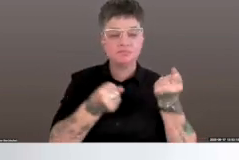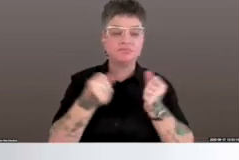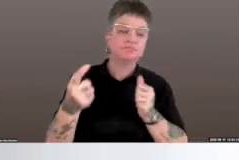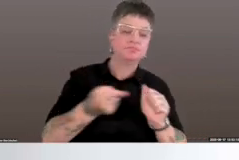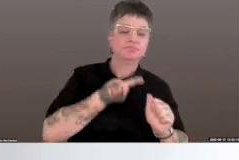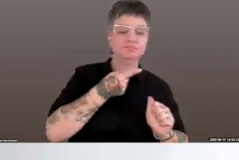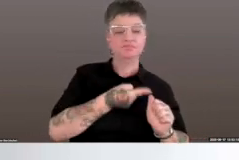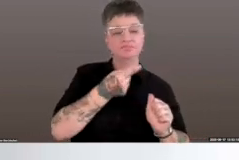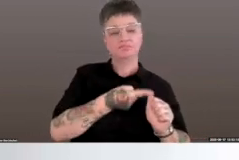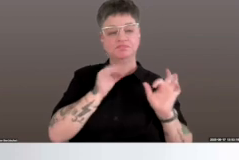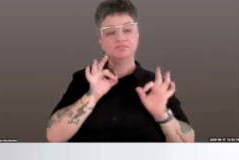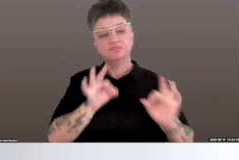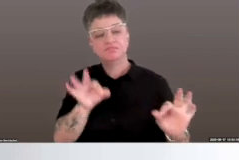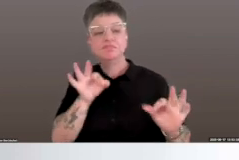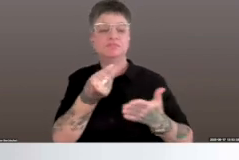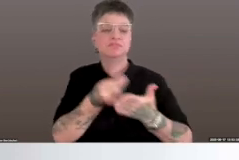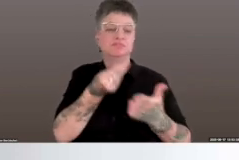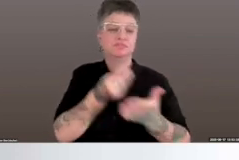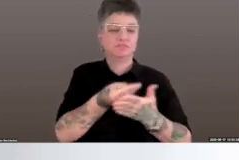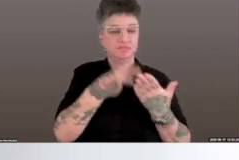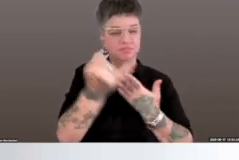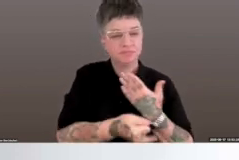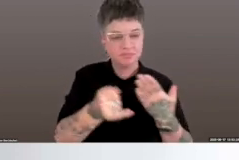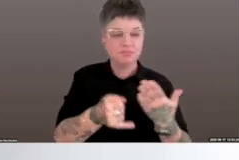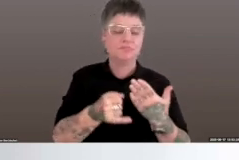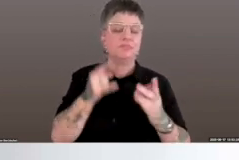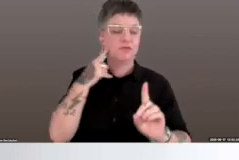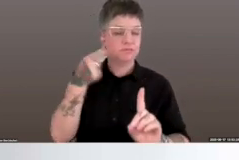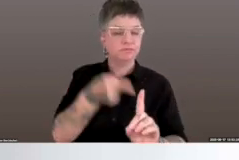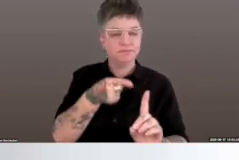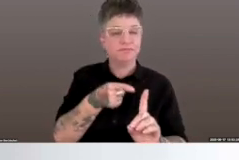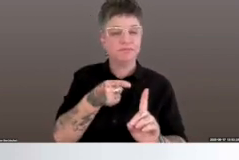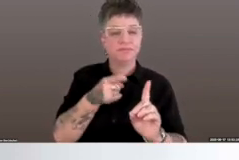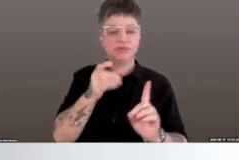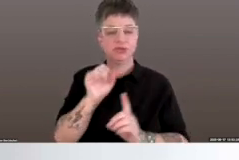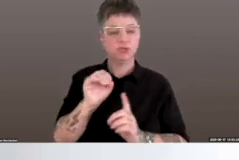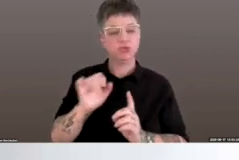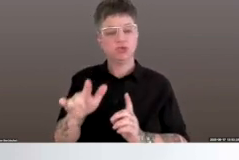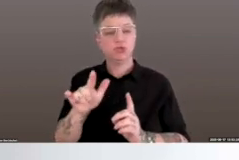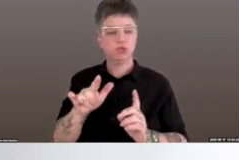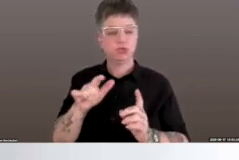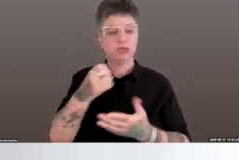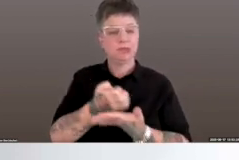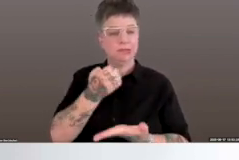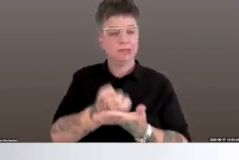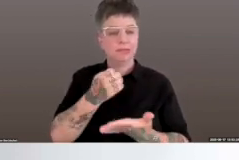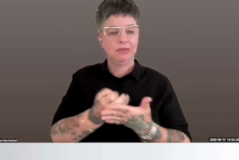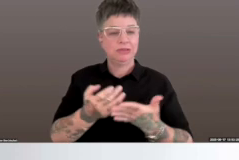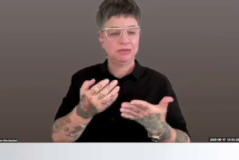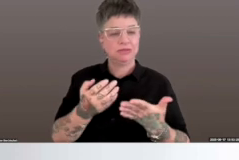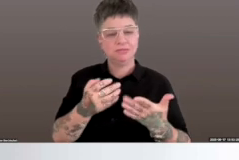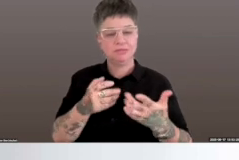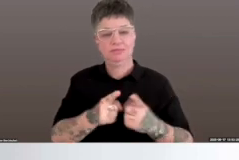funding projects within priority population areas to address socioeconomic disparities, in particular through funding